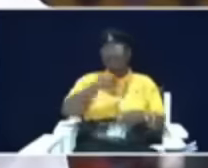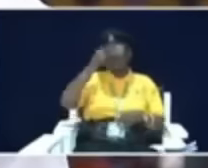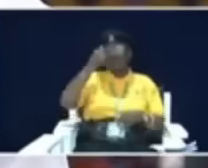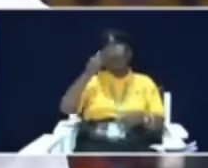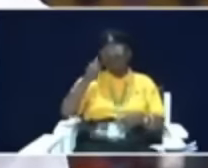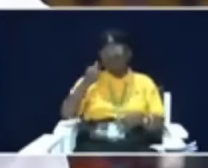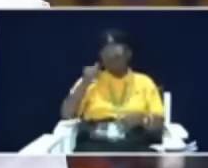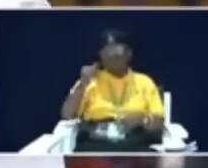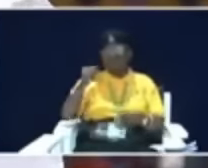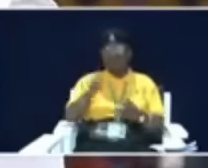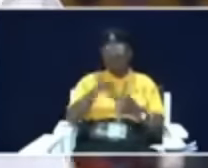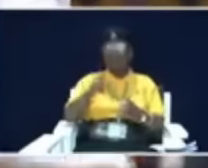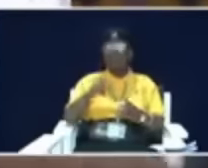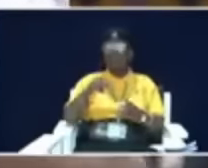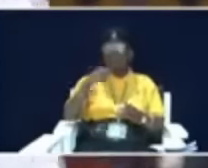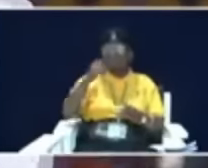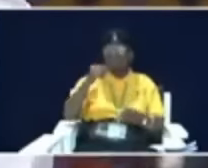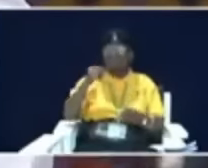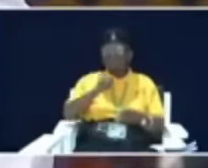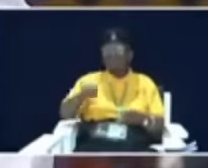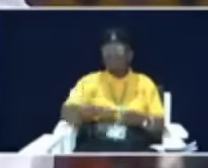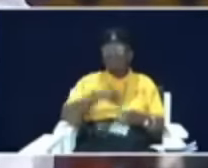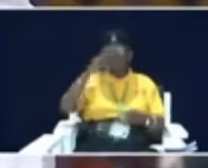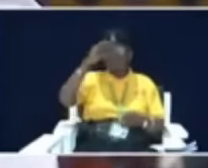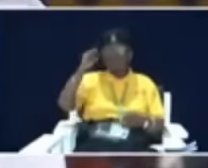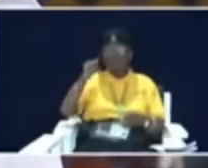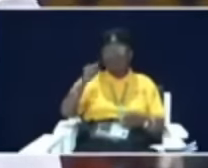a proud man is like a man in chains.